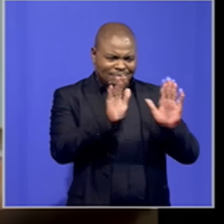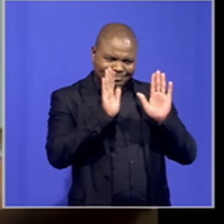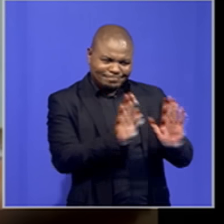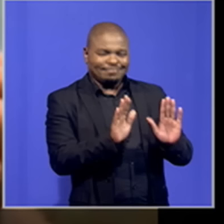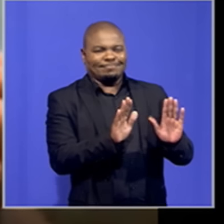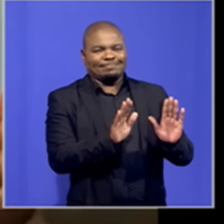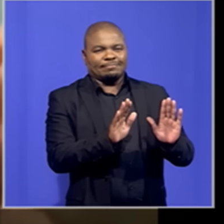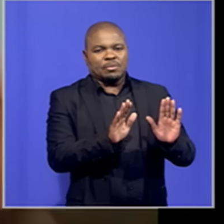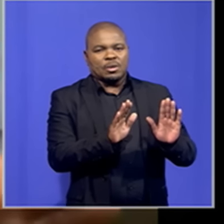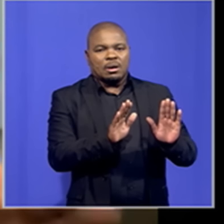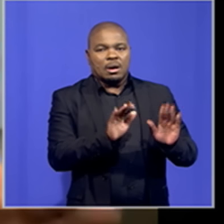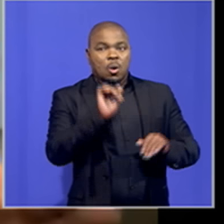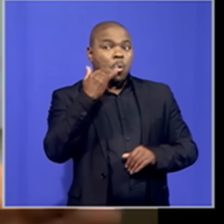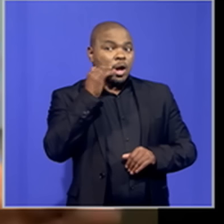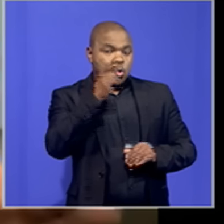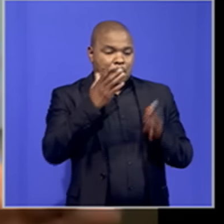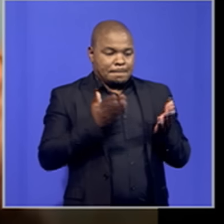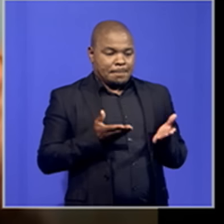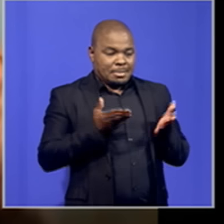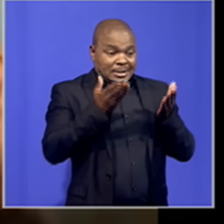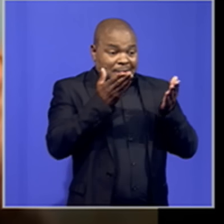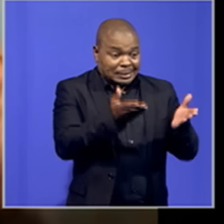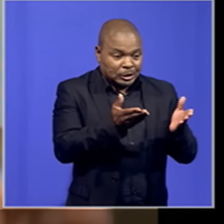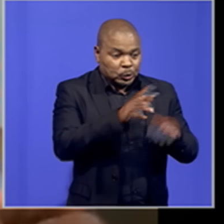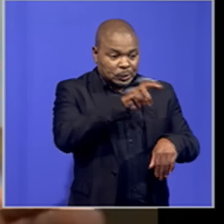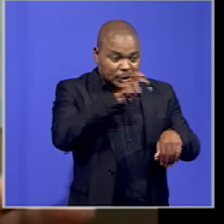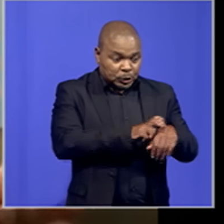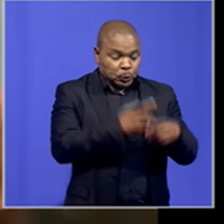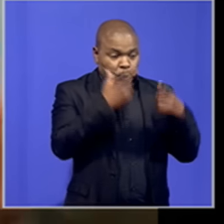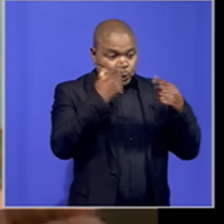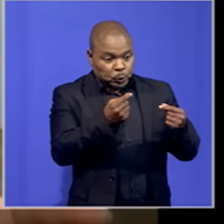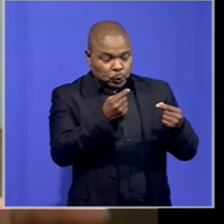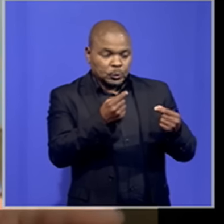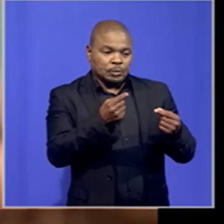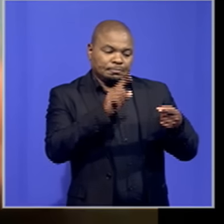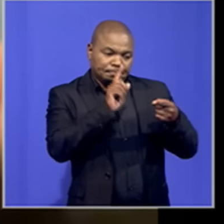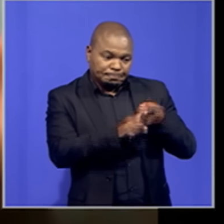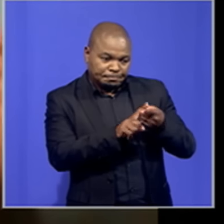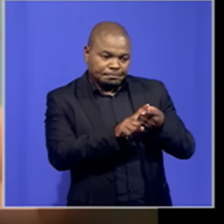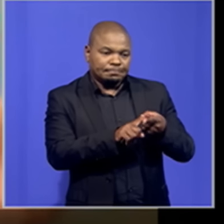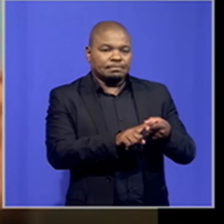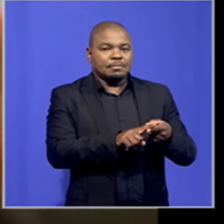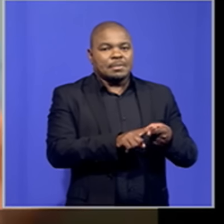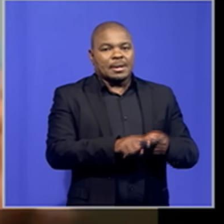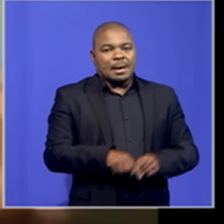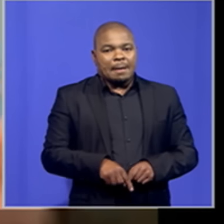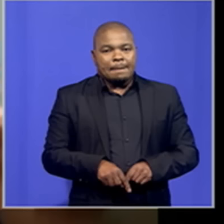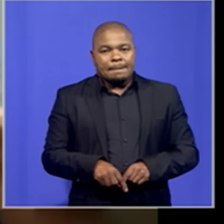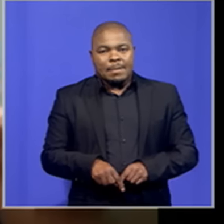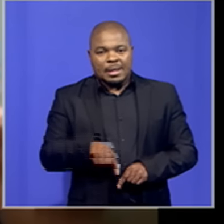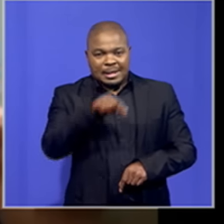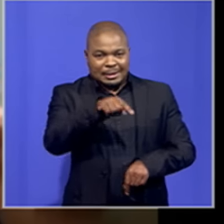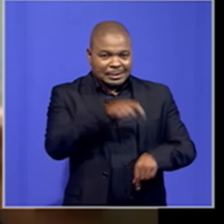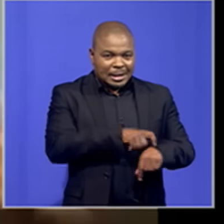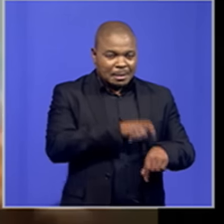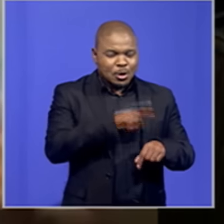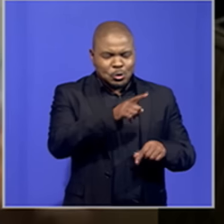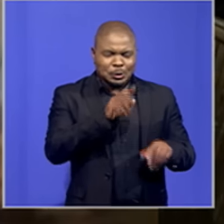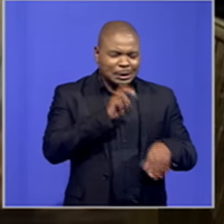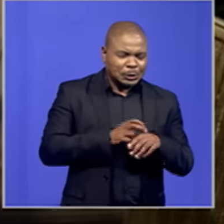wa gore ha o le mogati wa go tshwana ke gore o tsene ha o tsena o bore ha ina pagetse tshopana kwa gago o tlaboge